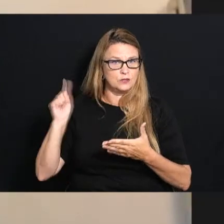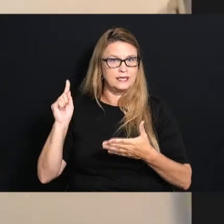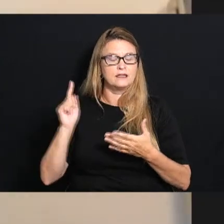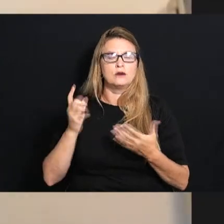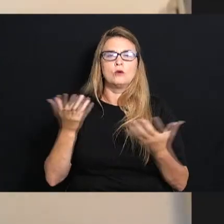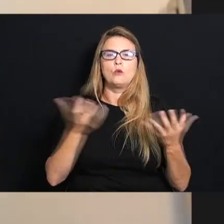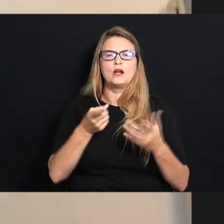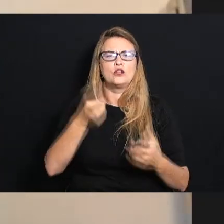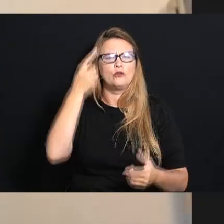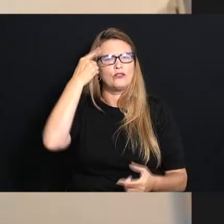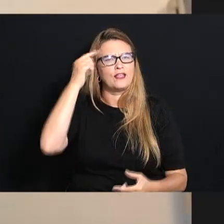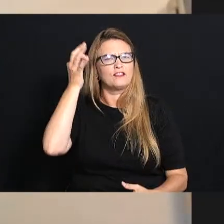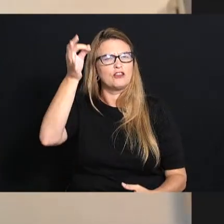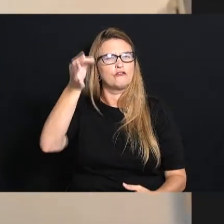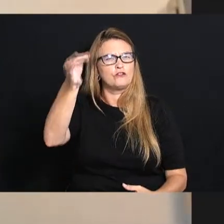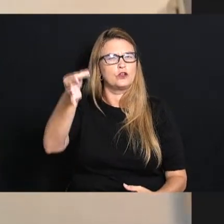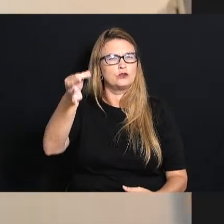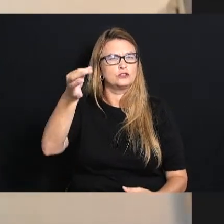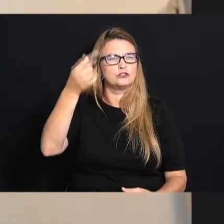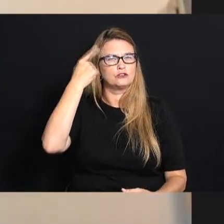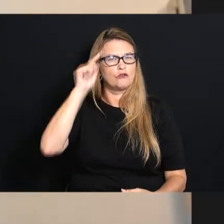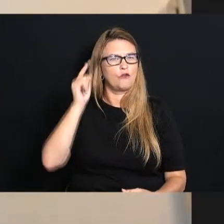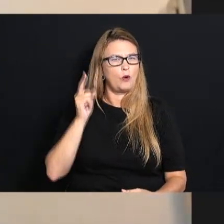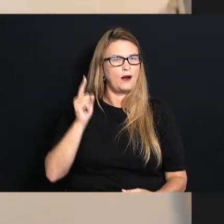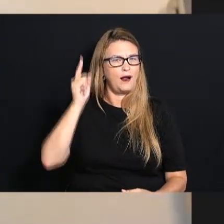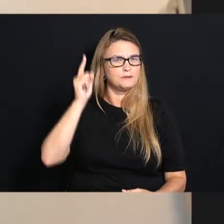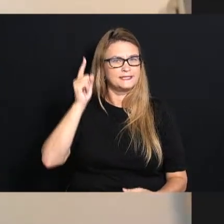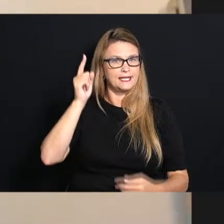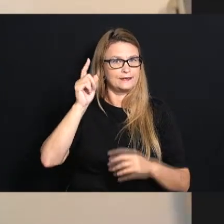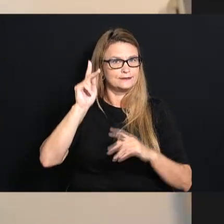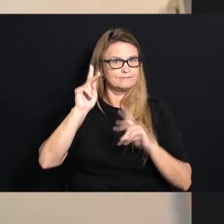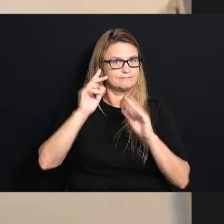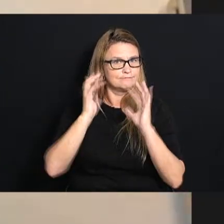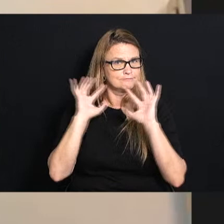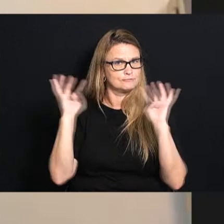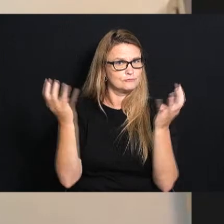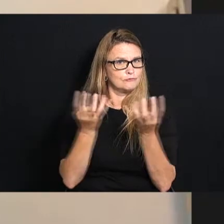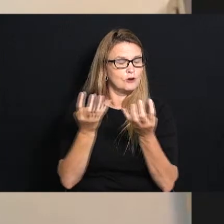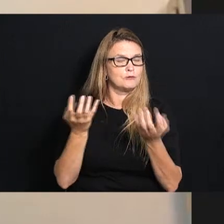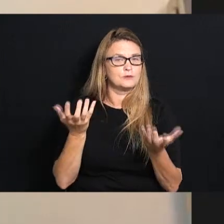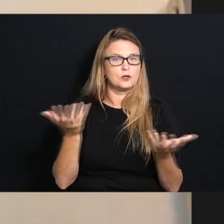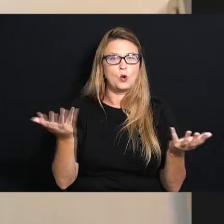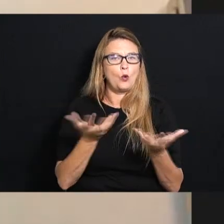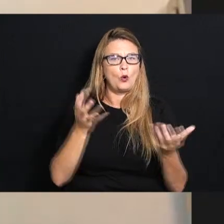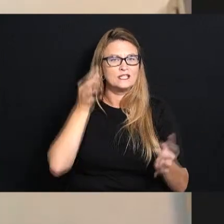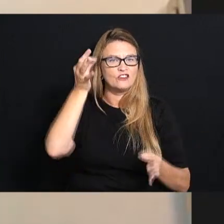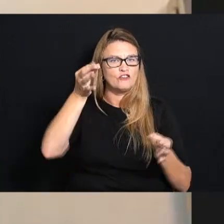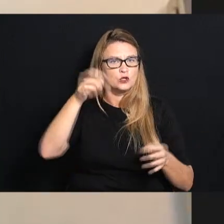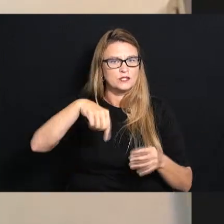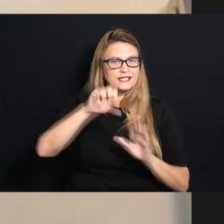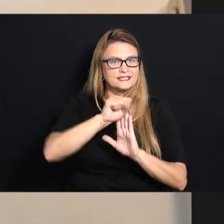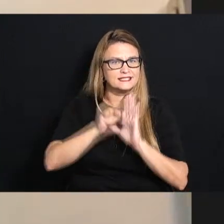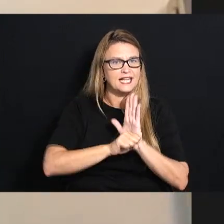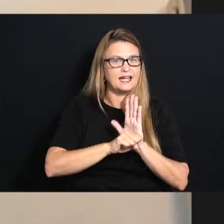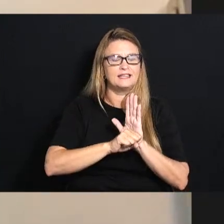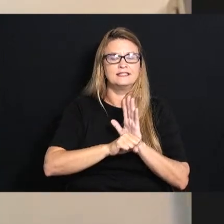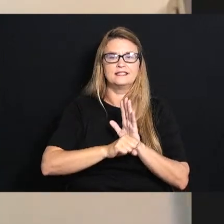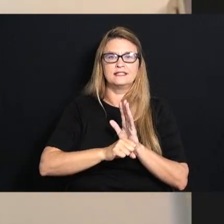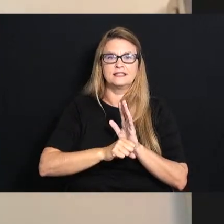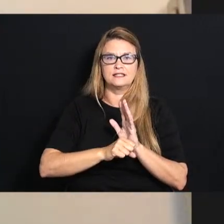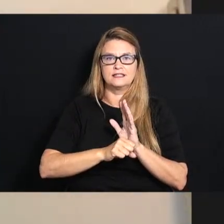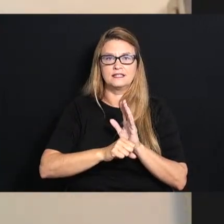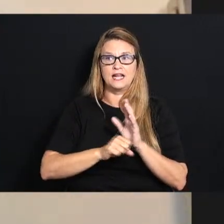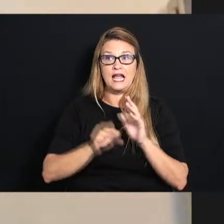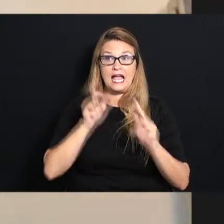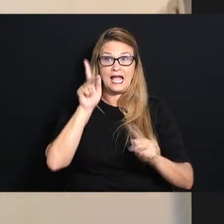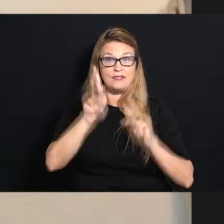think the future is for the chambers upstairs, as in where do they go from here? What do you think about the future of the state and the bodies of